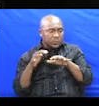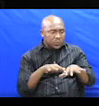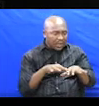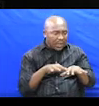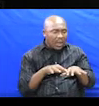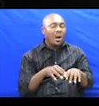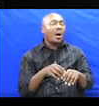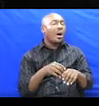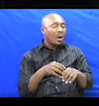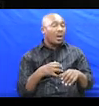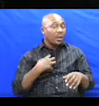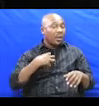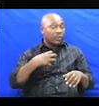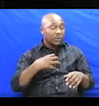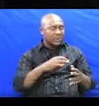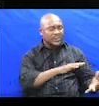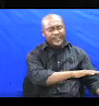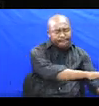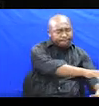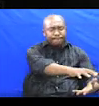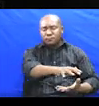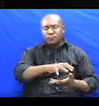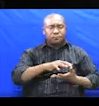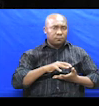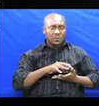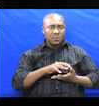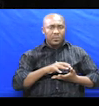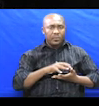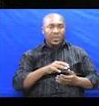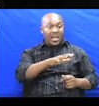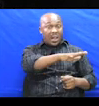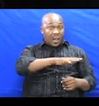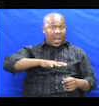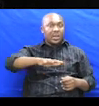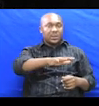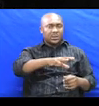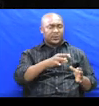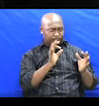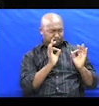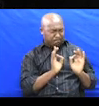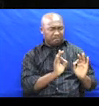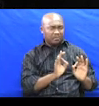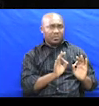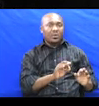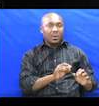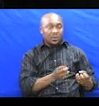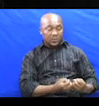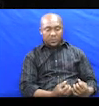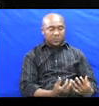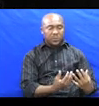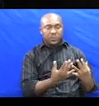and gave it to few European capitalists who were engaged themselves